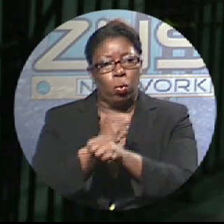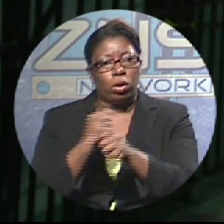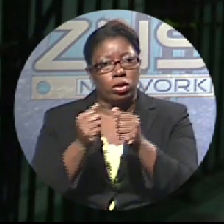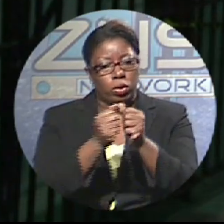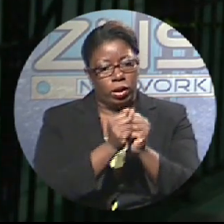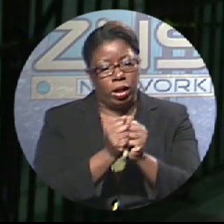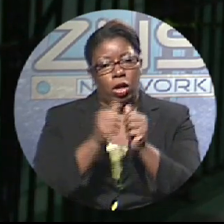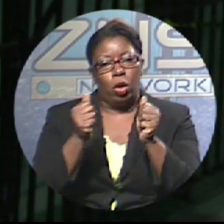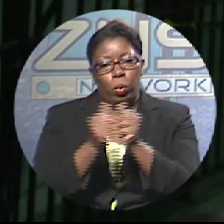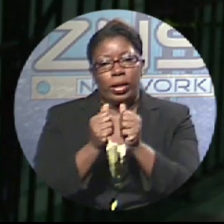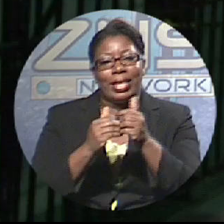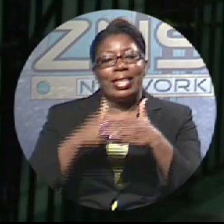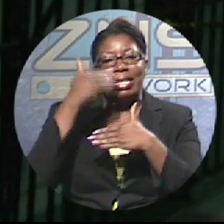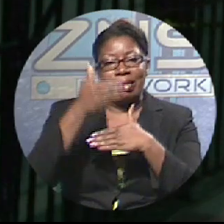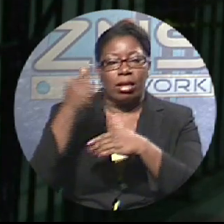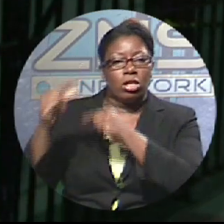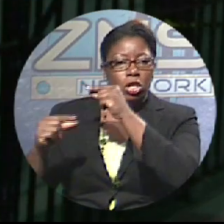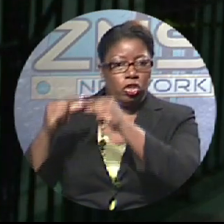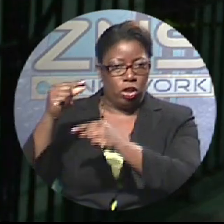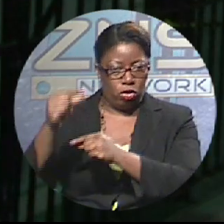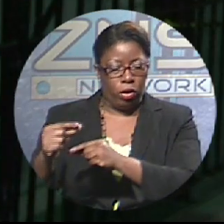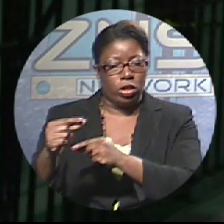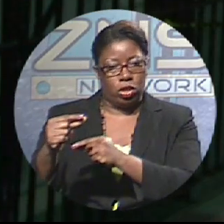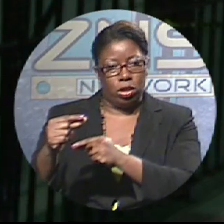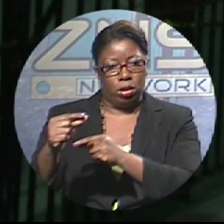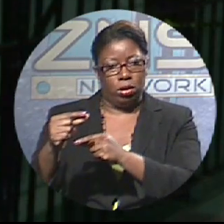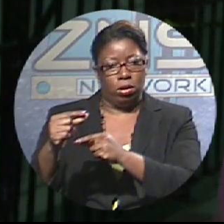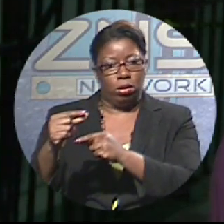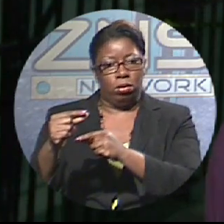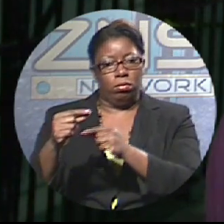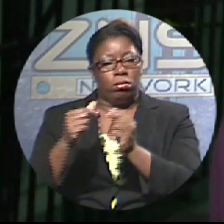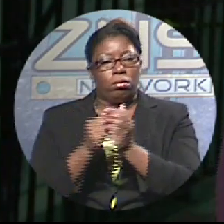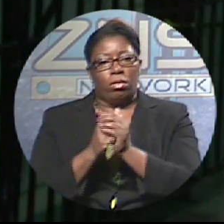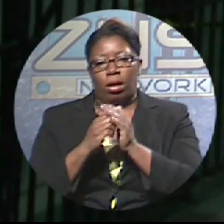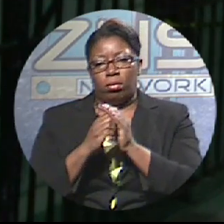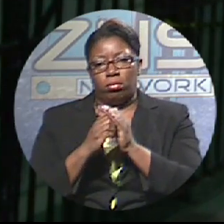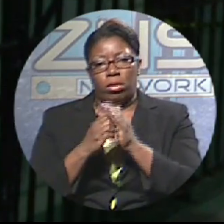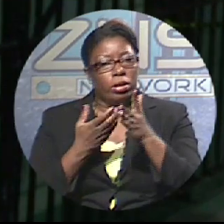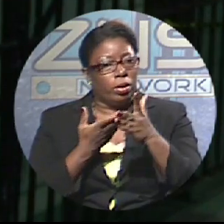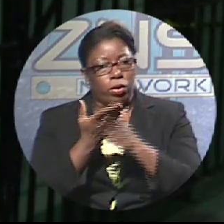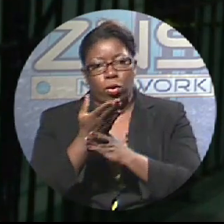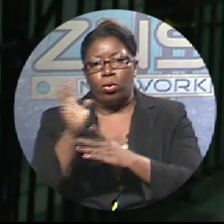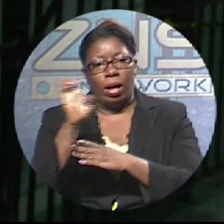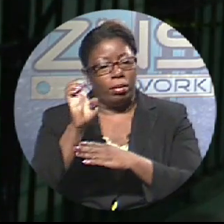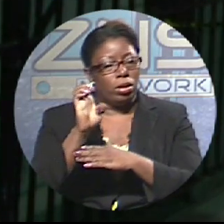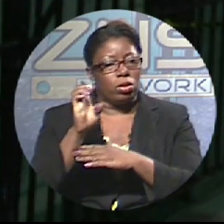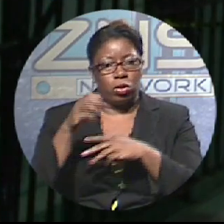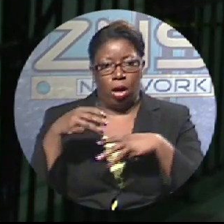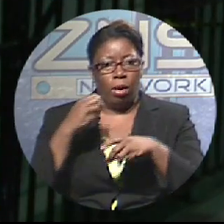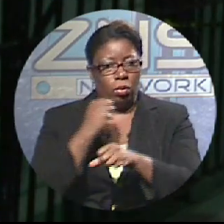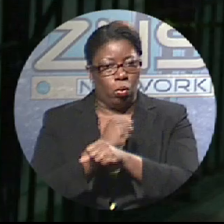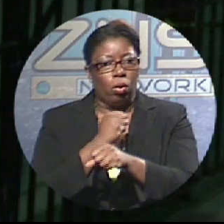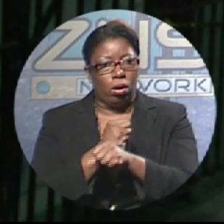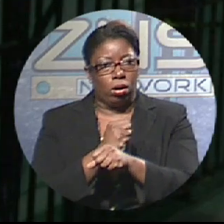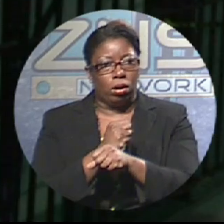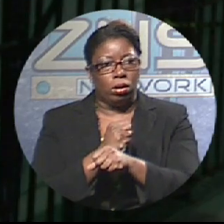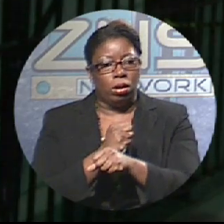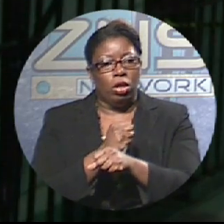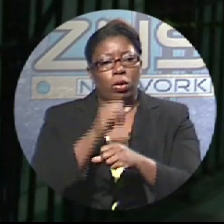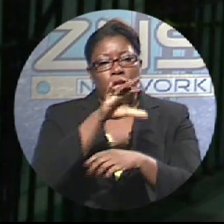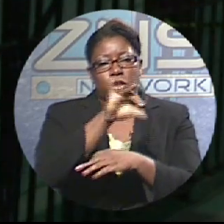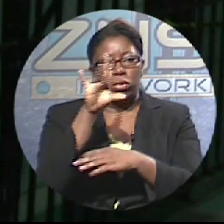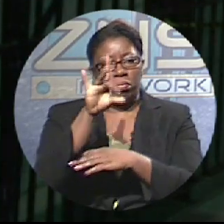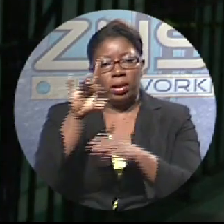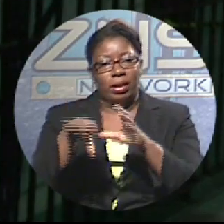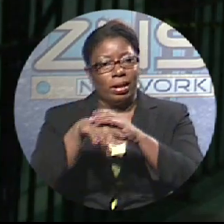next generation, even as we work by way of ambulance work. With respect to the present ones, we need to weed out some